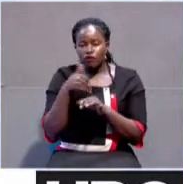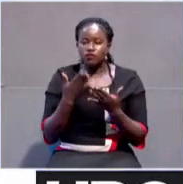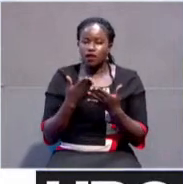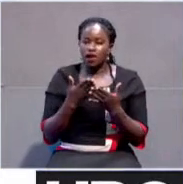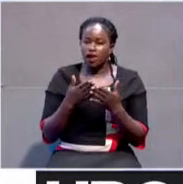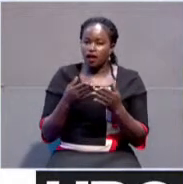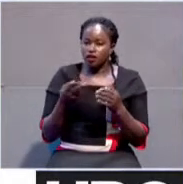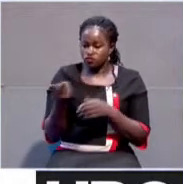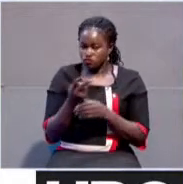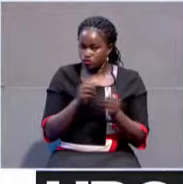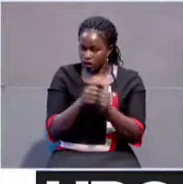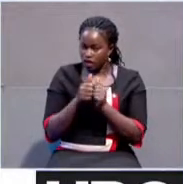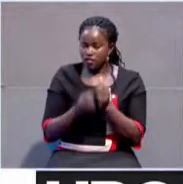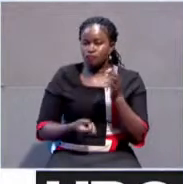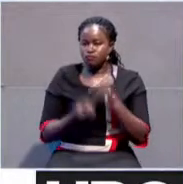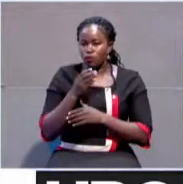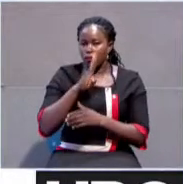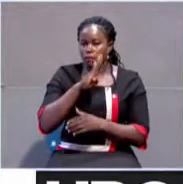jointly formed the